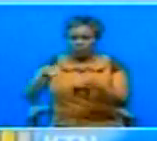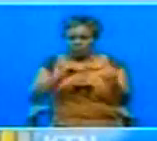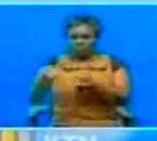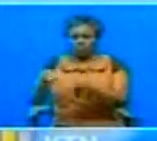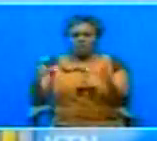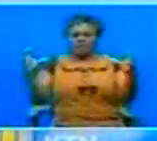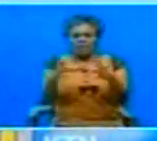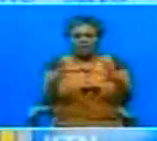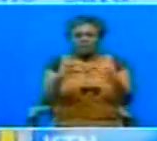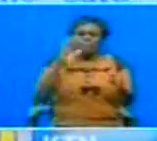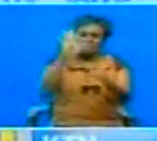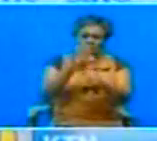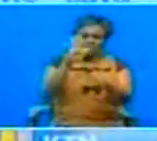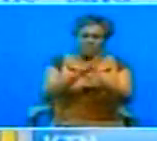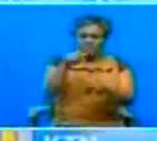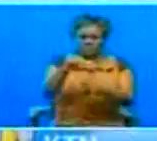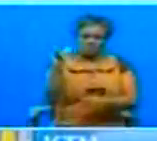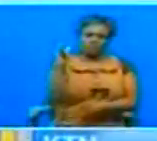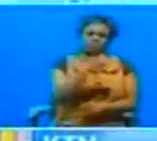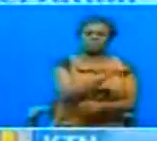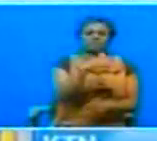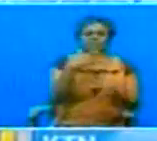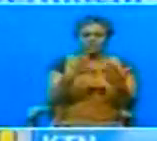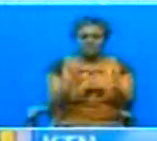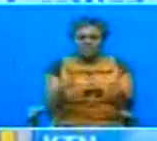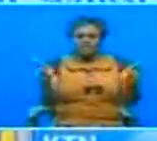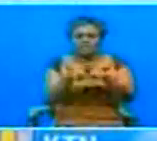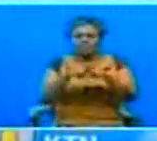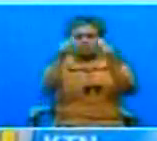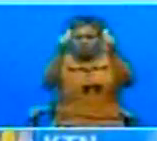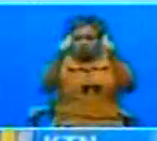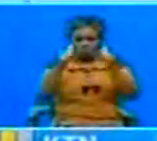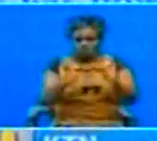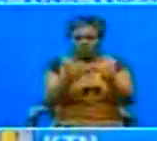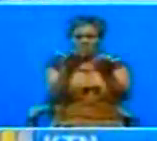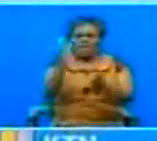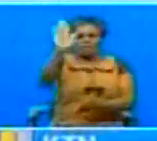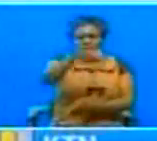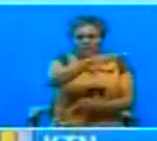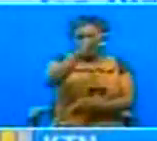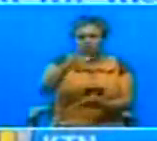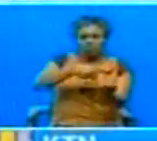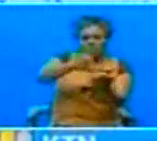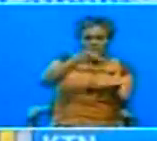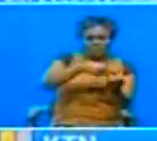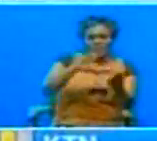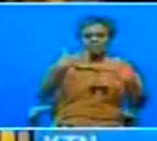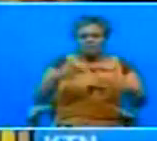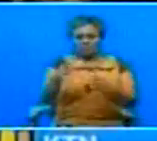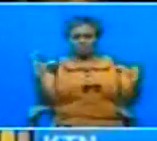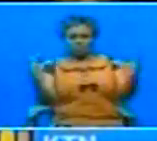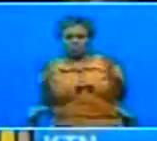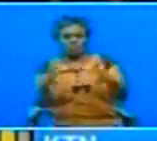whole clan of thousands were detained. A notice of motion was filed in Parliament to compensate the Samoei